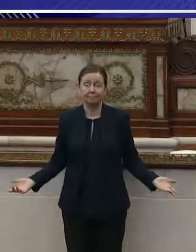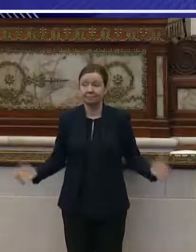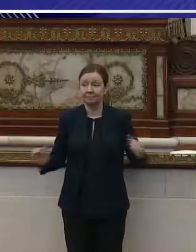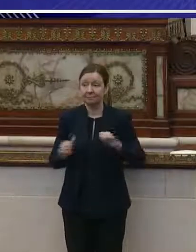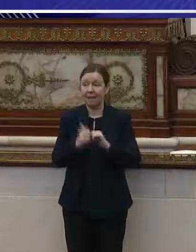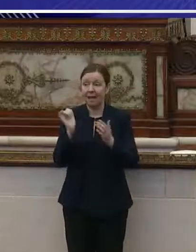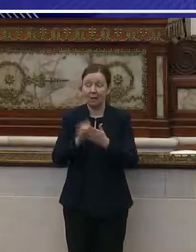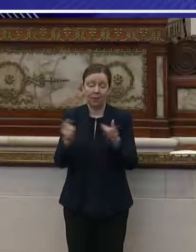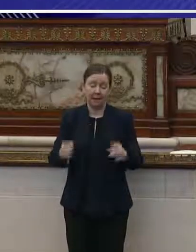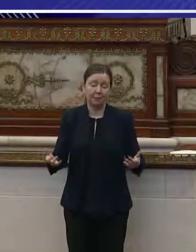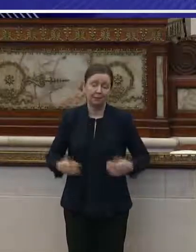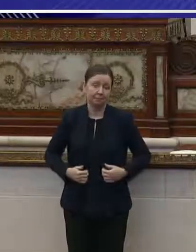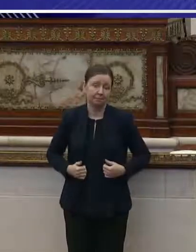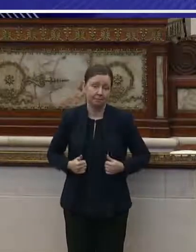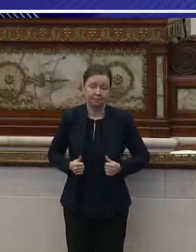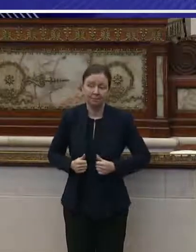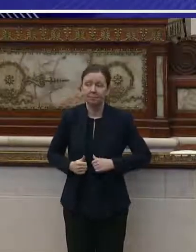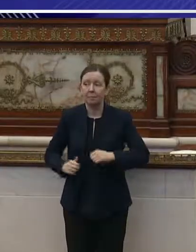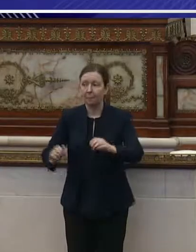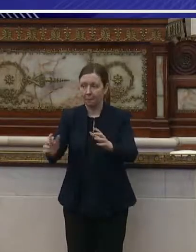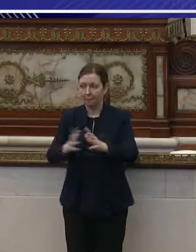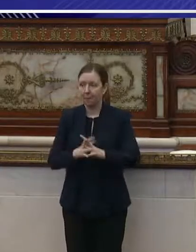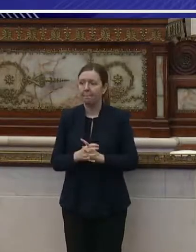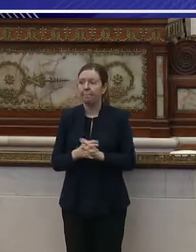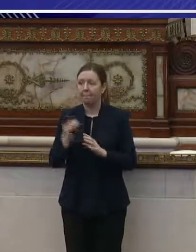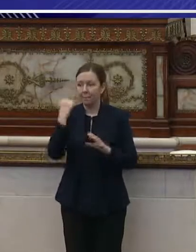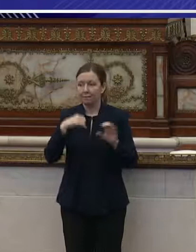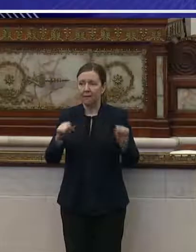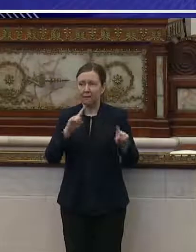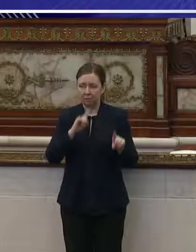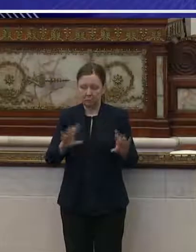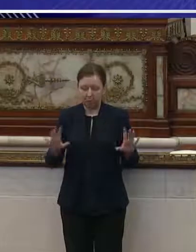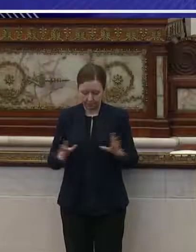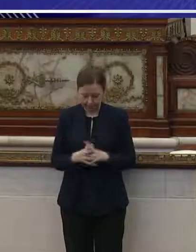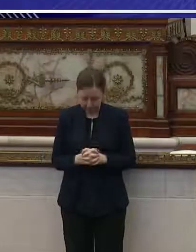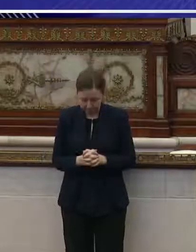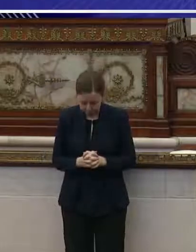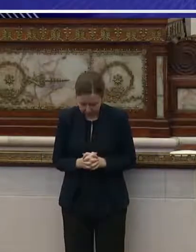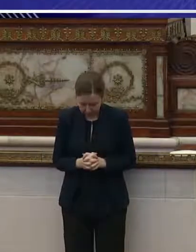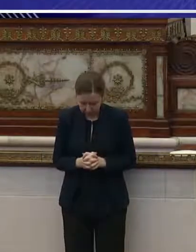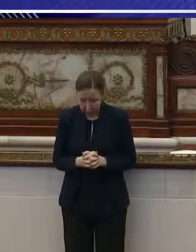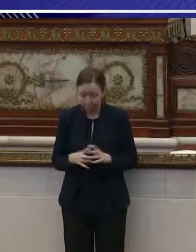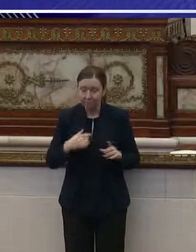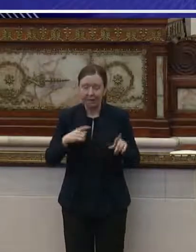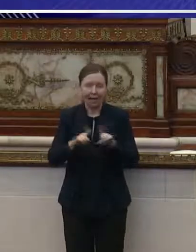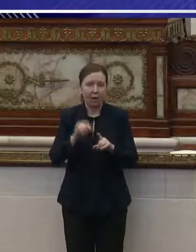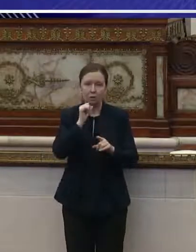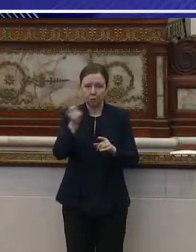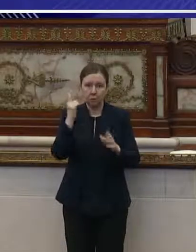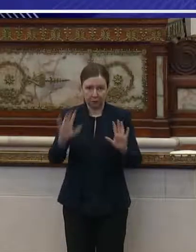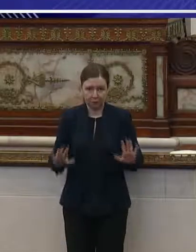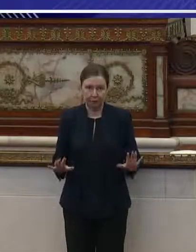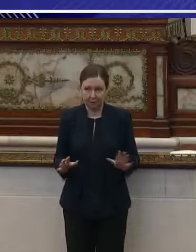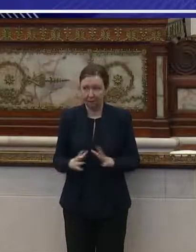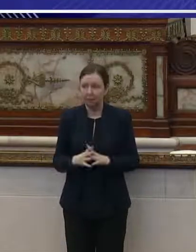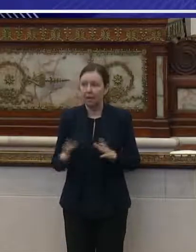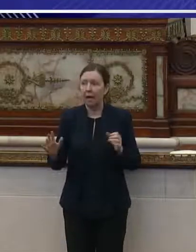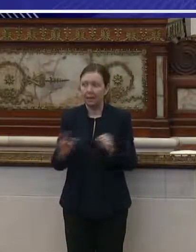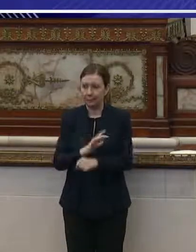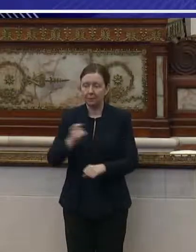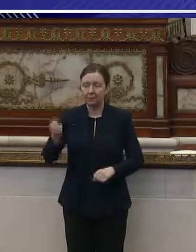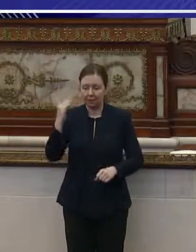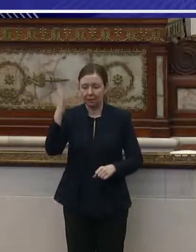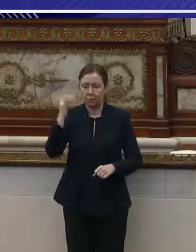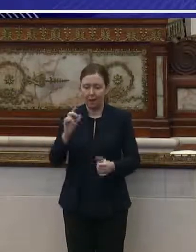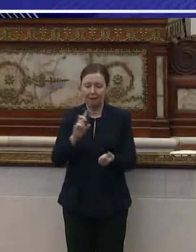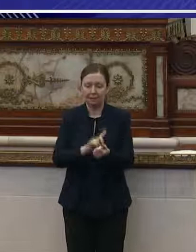how that all happened. So if I could respond, Council Member. Certainly. I also don't understand, and I completely understand why